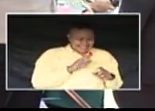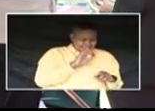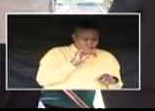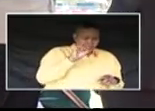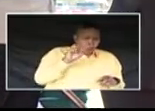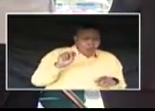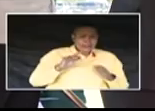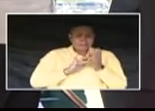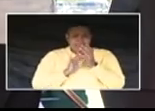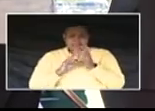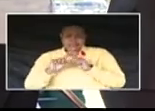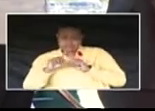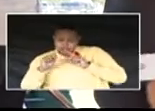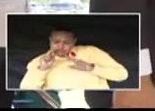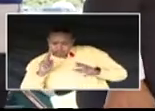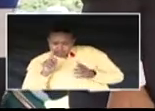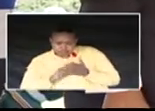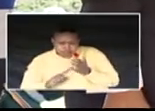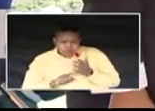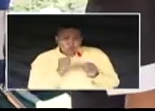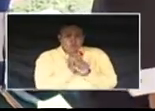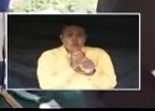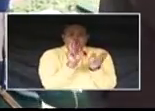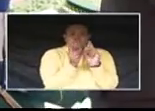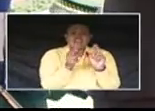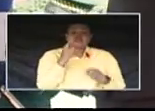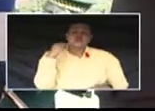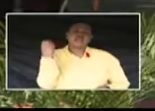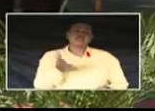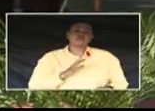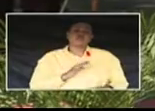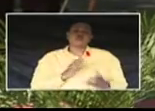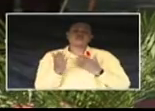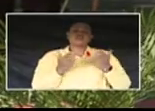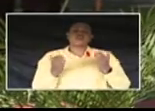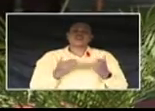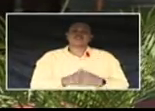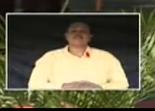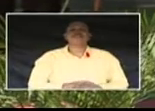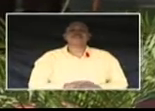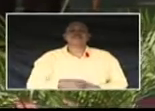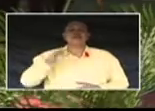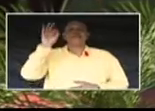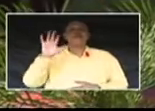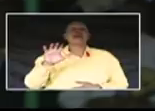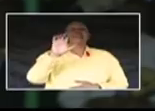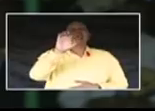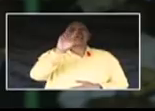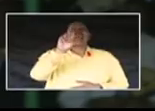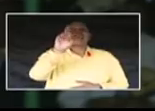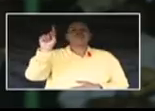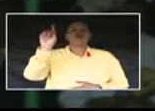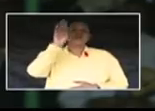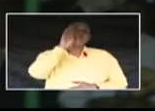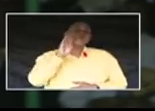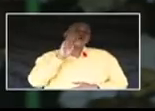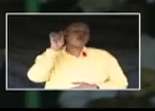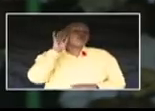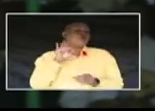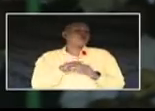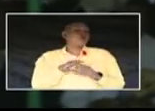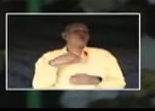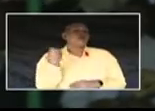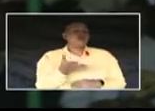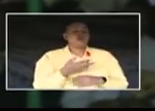in the racing industry, where he has given yeoman service for over 3 Everett decades. Errol Brown for contribution to the field